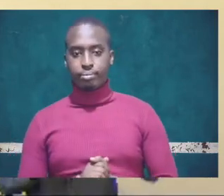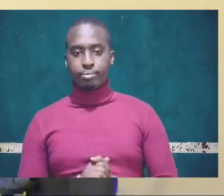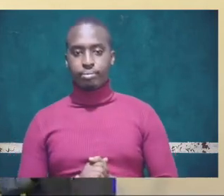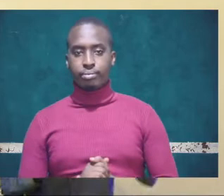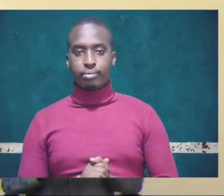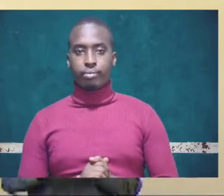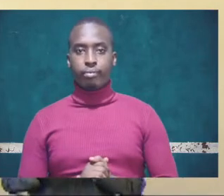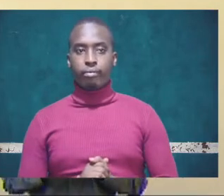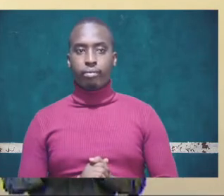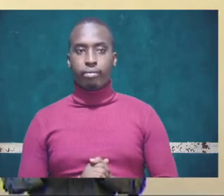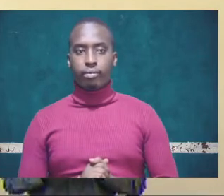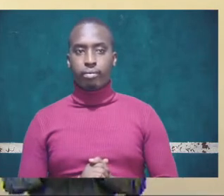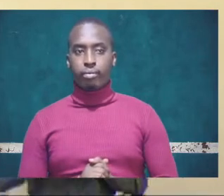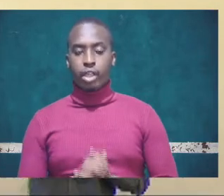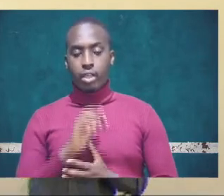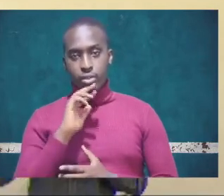Solution.